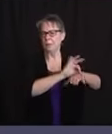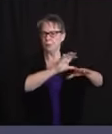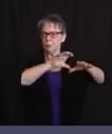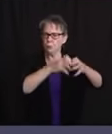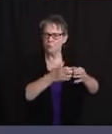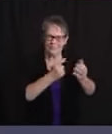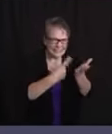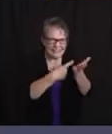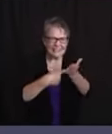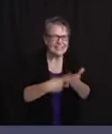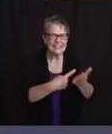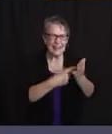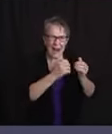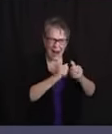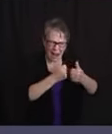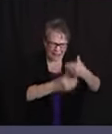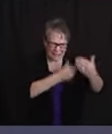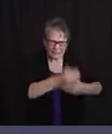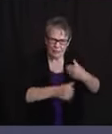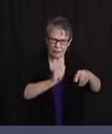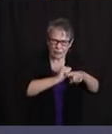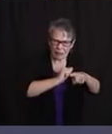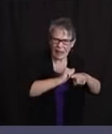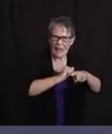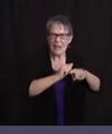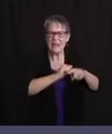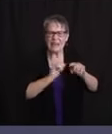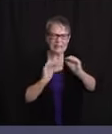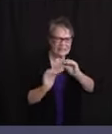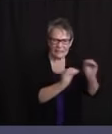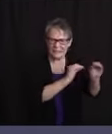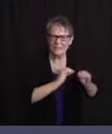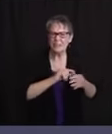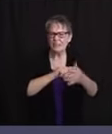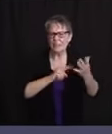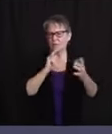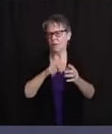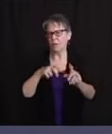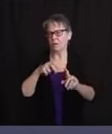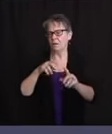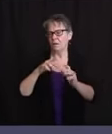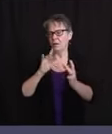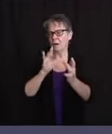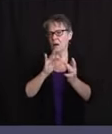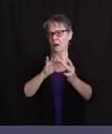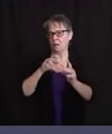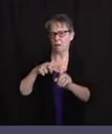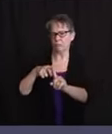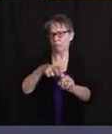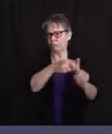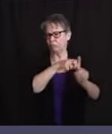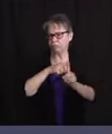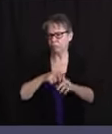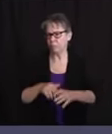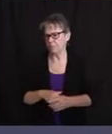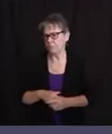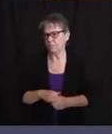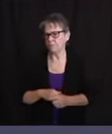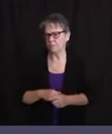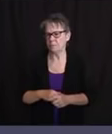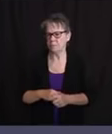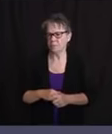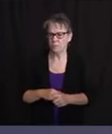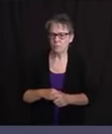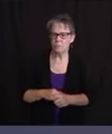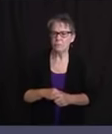for offering to support our contact tracing efforts. These hubs operate the regional health information exchanges to gather